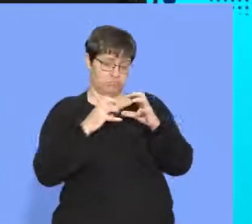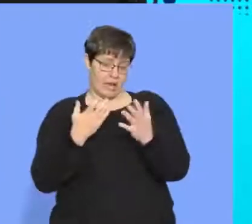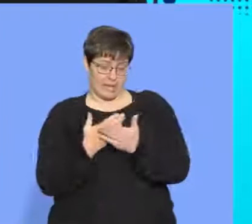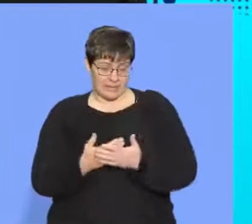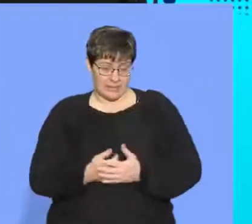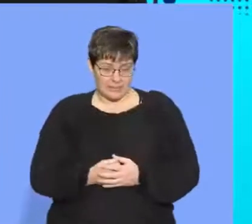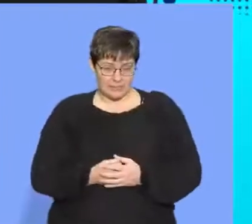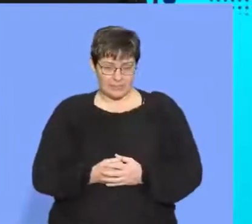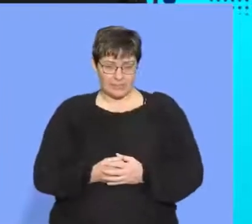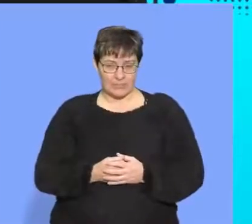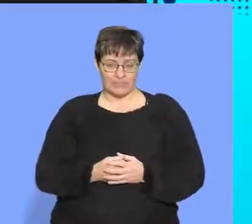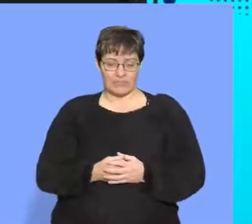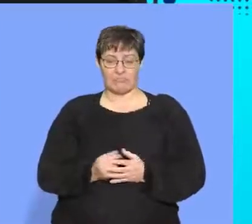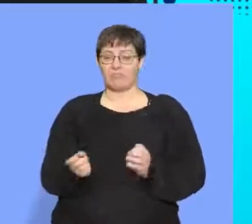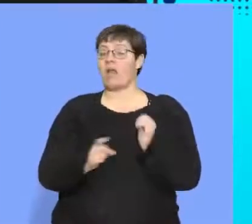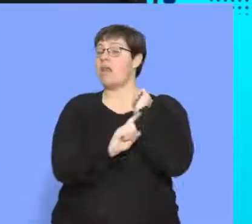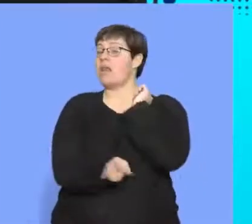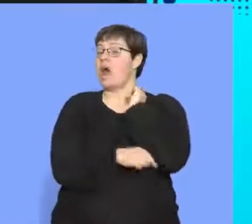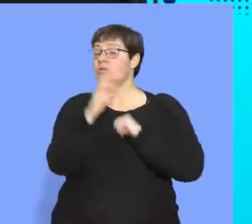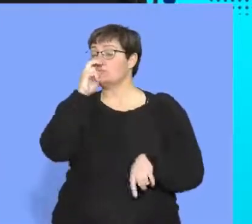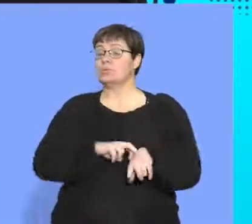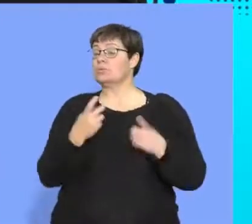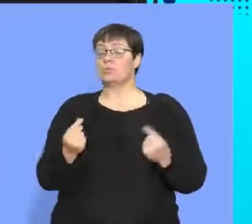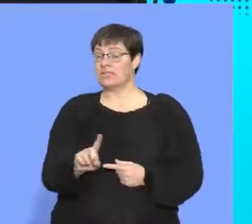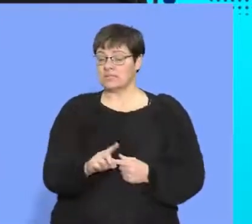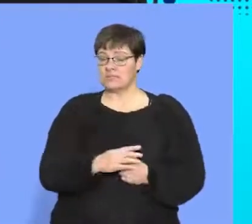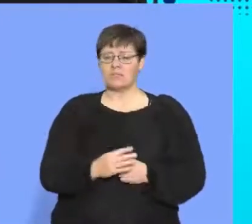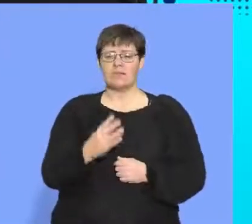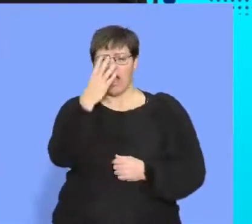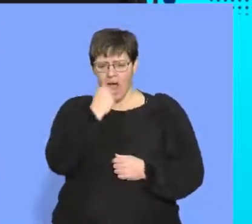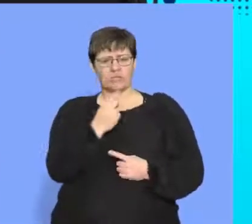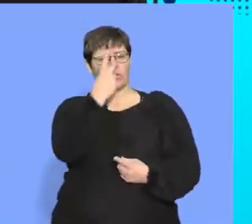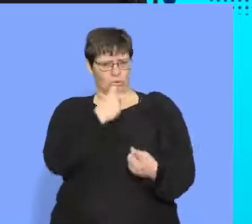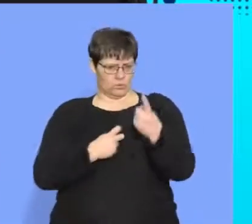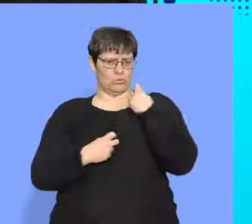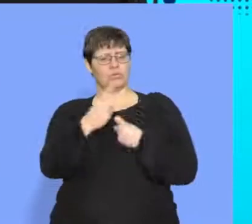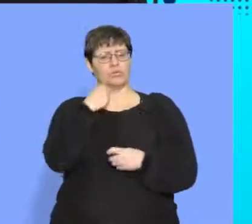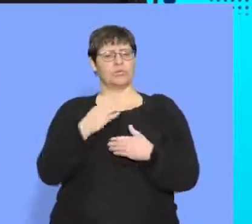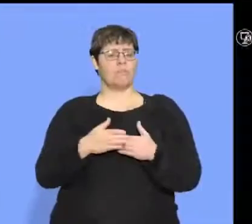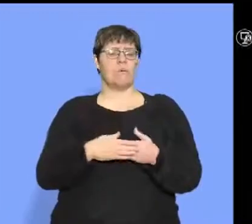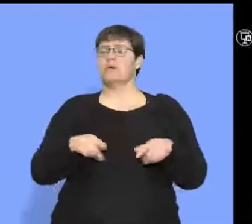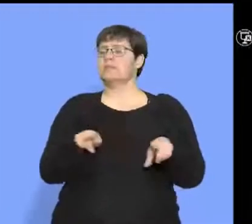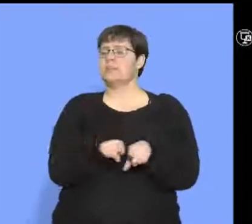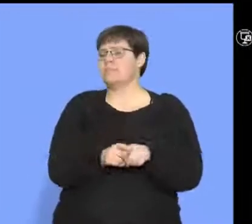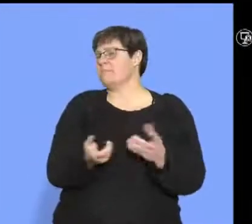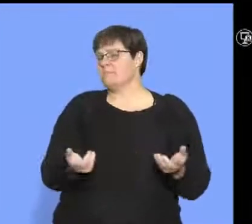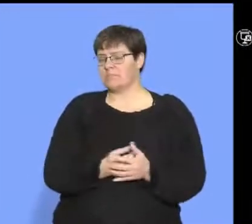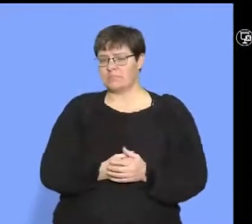So, the last thing we need to do is ask ourselves a few more questions, like,